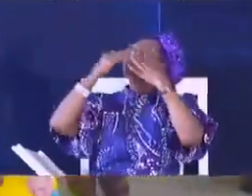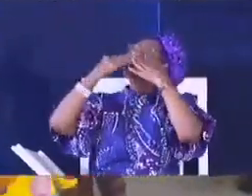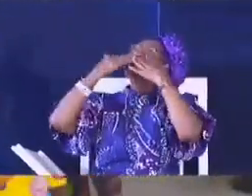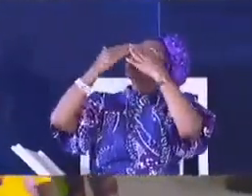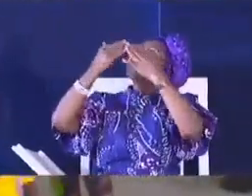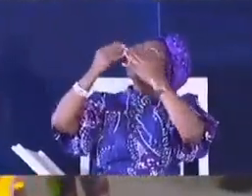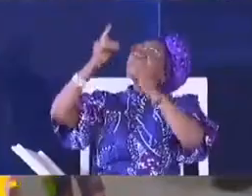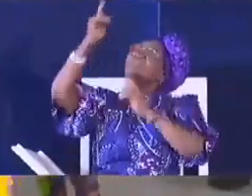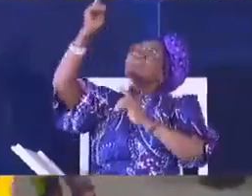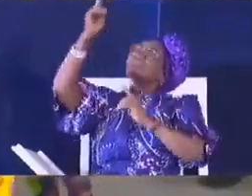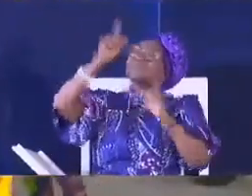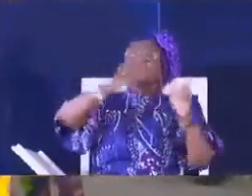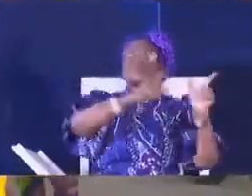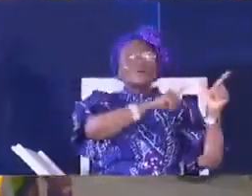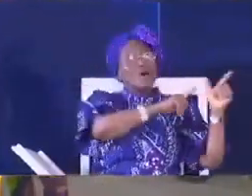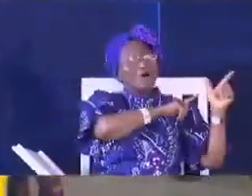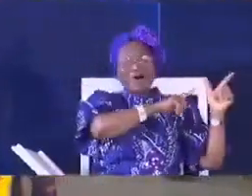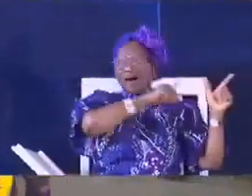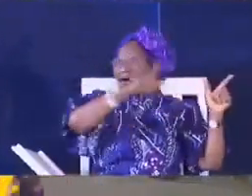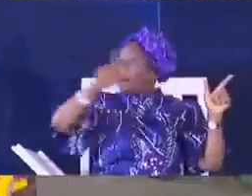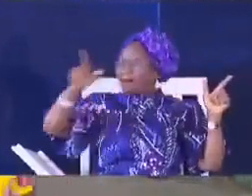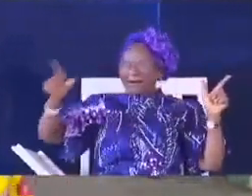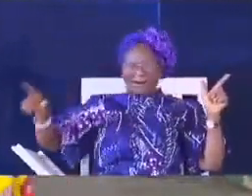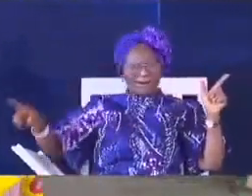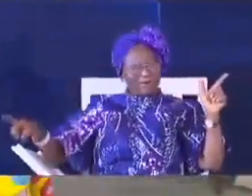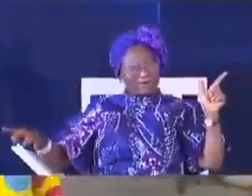Thank you, Lord.